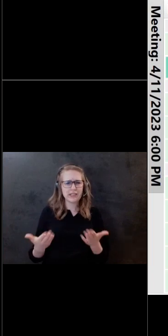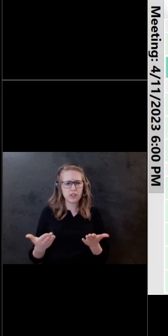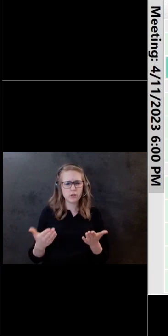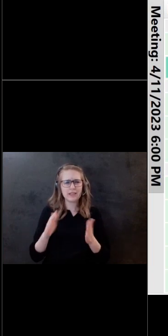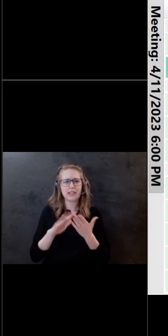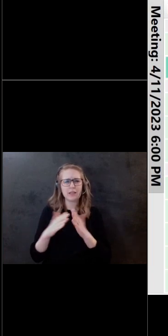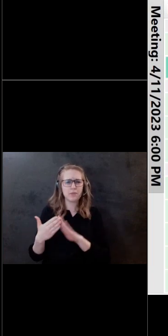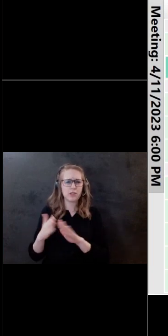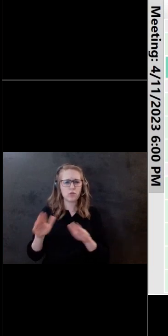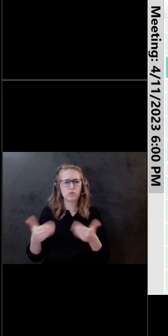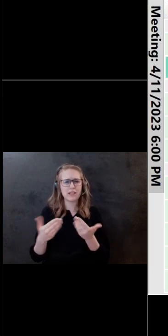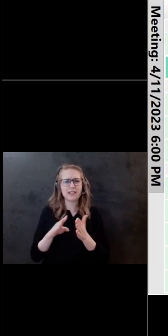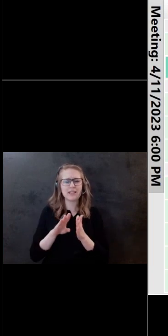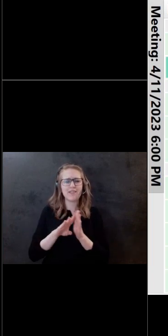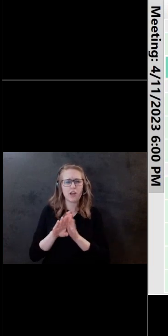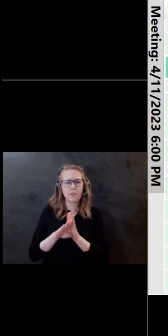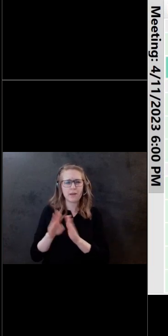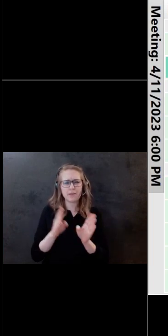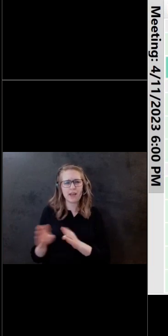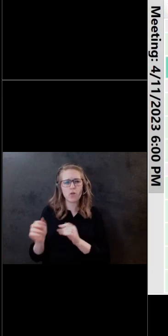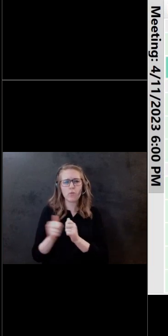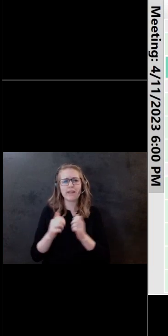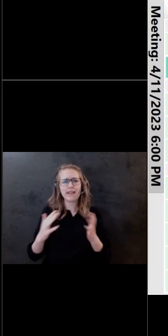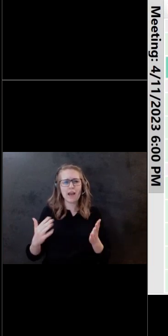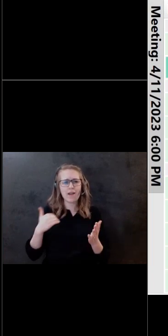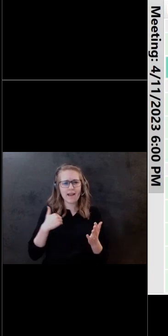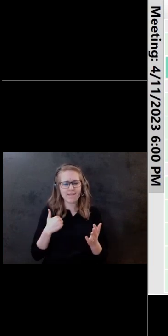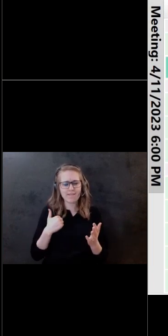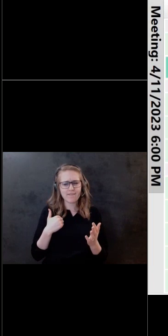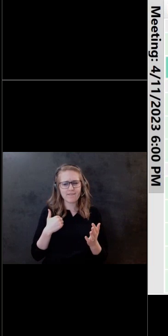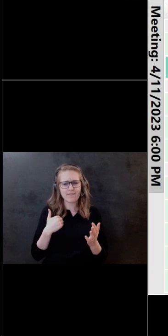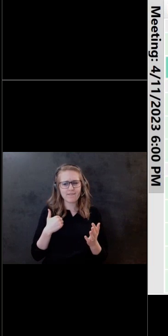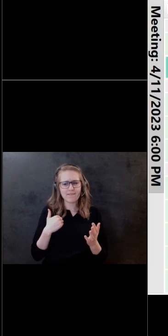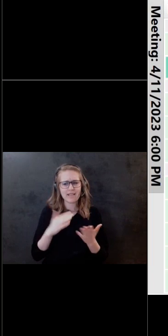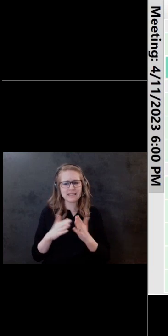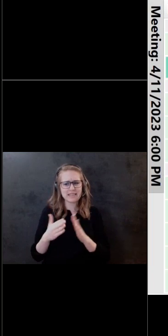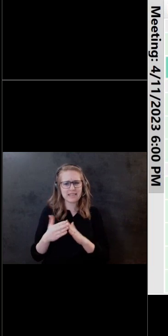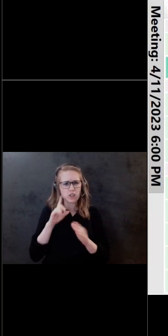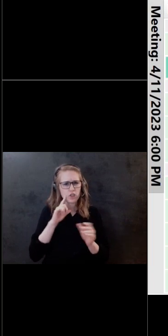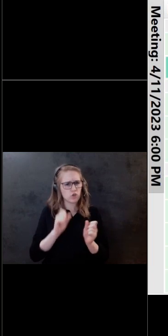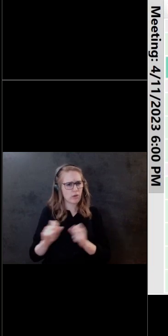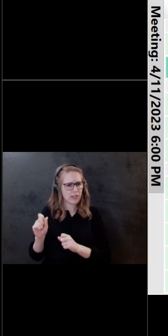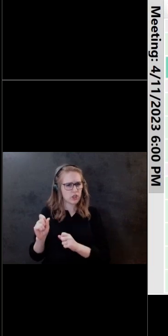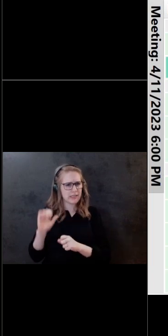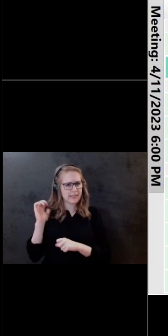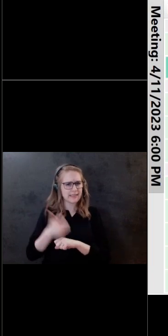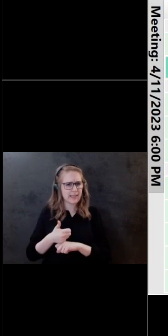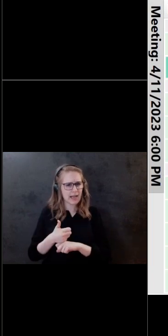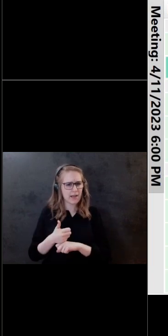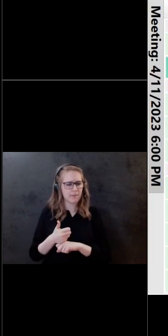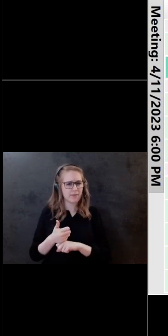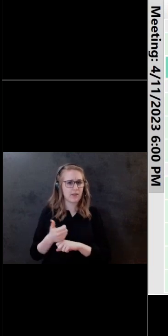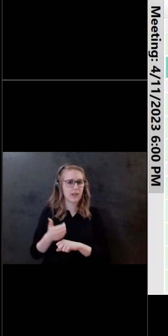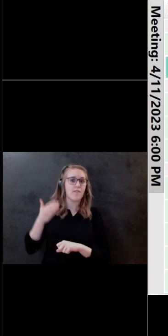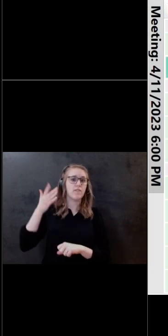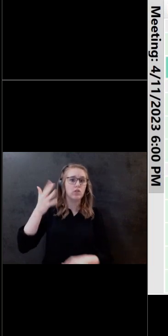community redevelopment plan without having a city strategy in place, a long-range